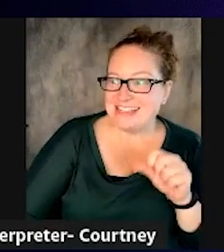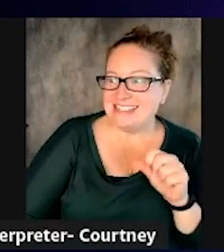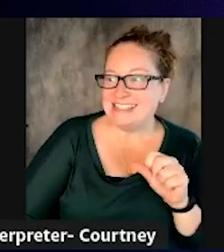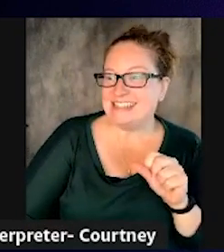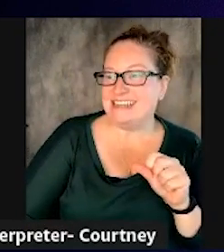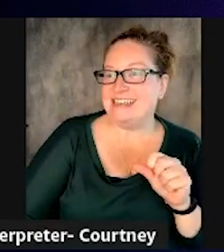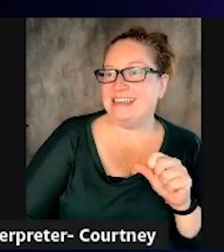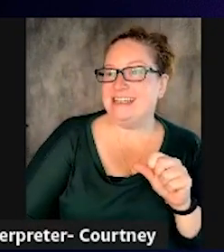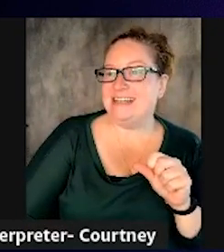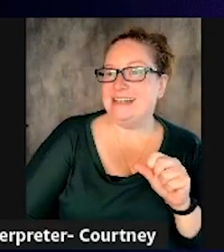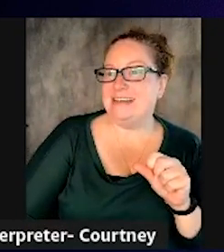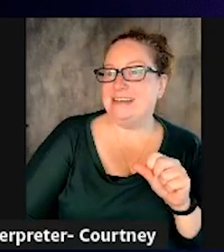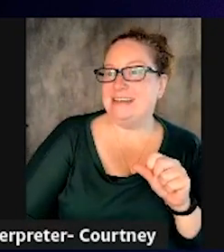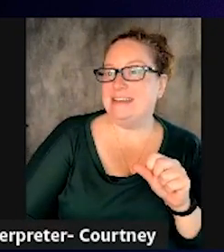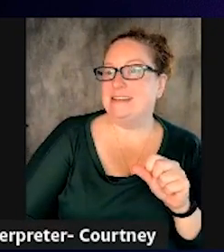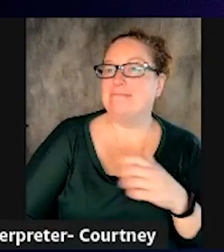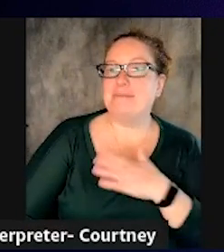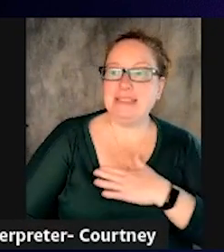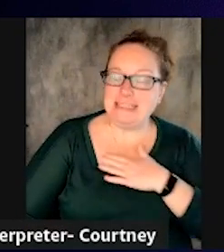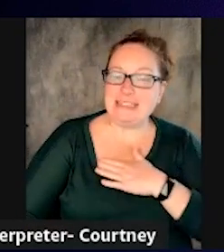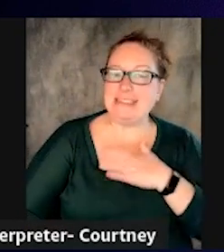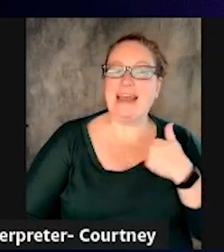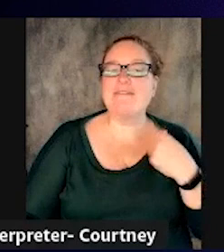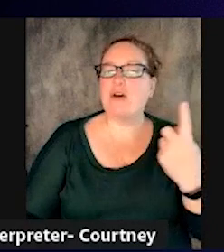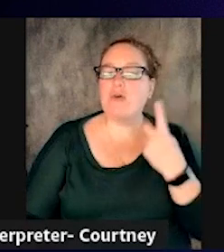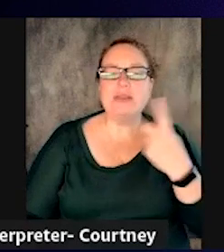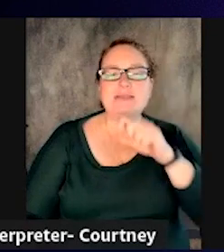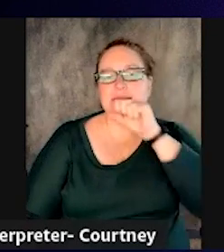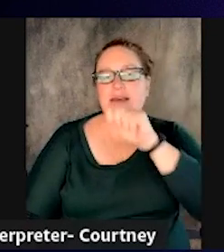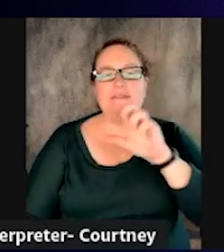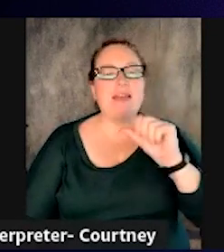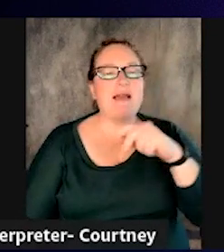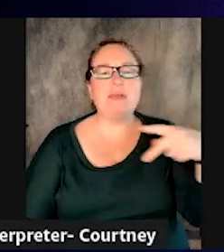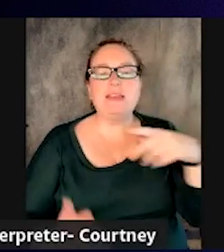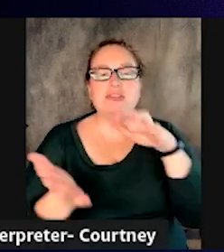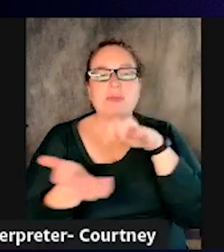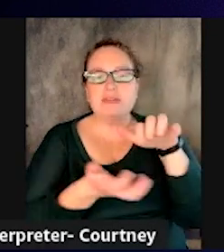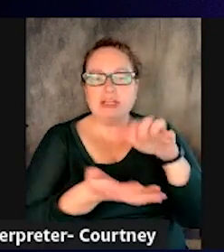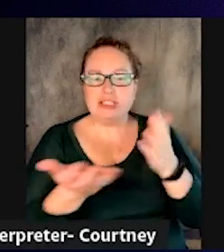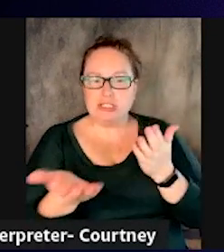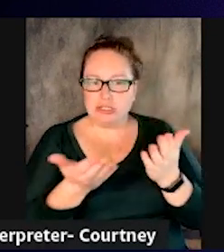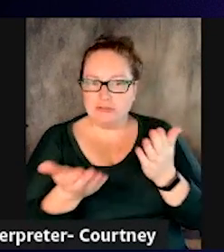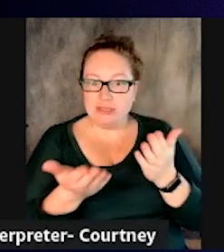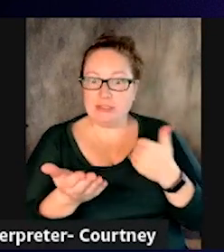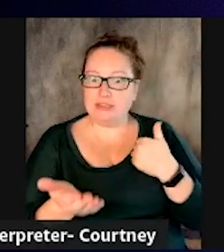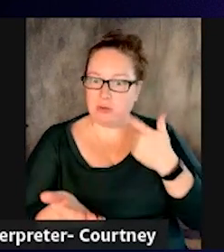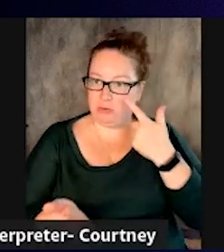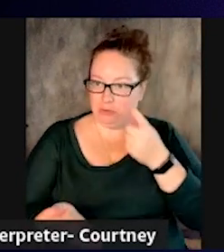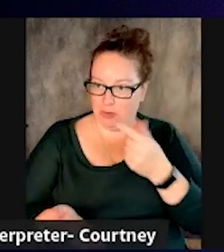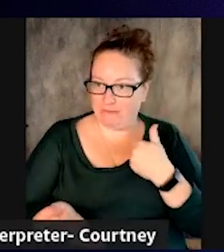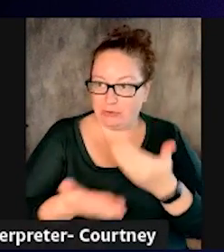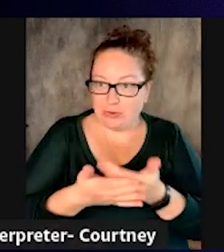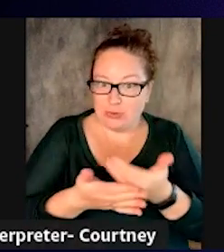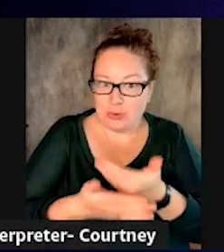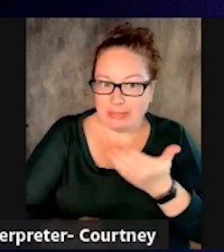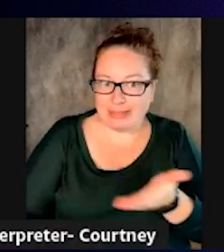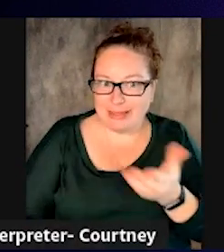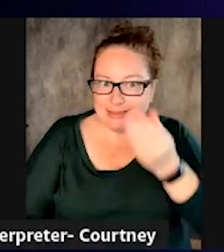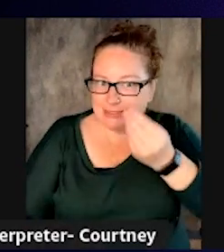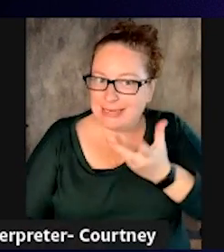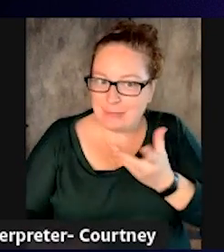enticed because, you know, I've always loved the application migration service to begin with. So the fact you got new stuff, like, tell me about